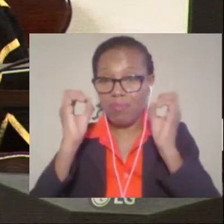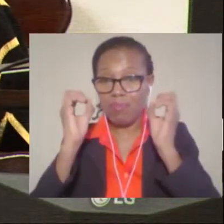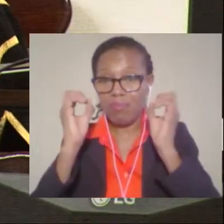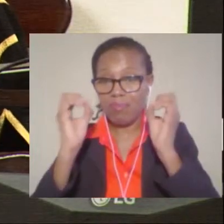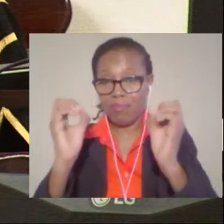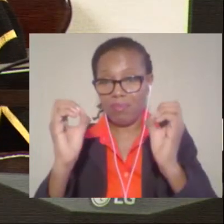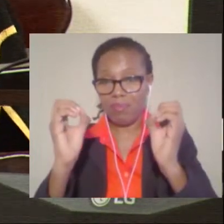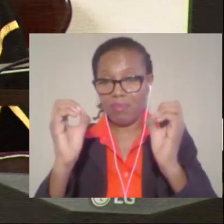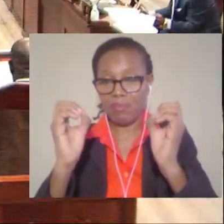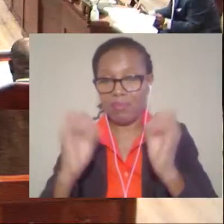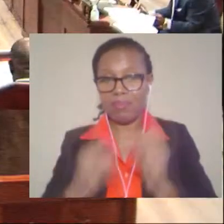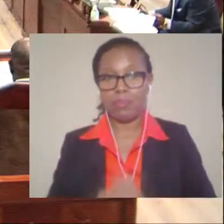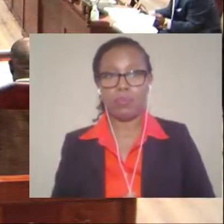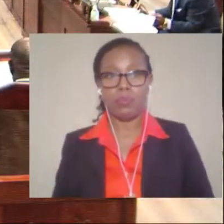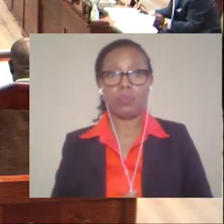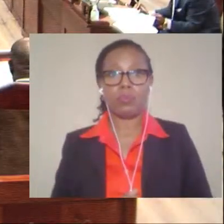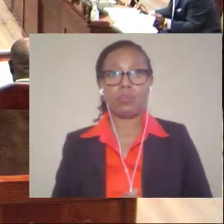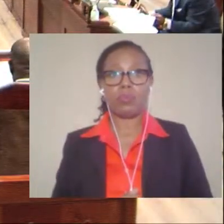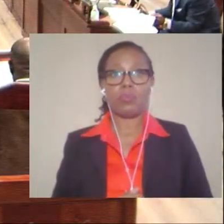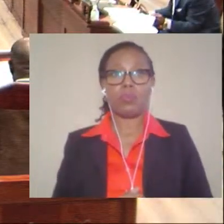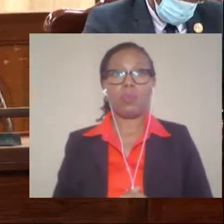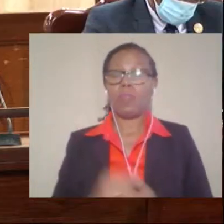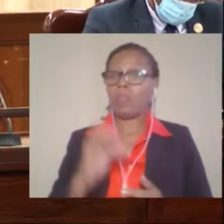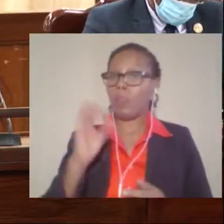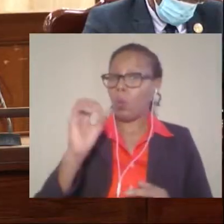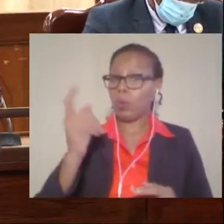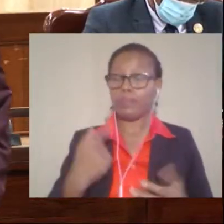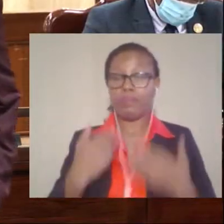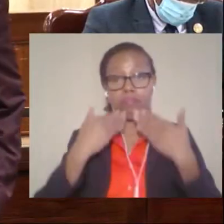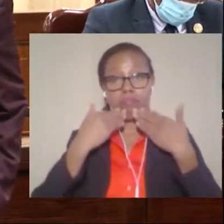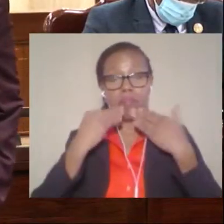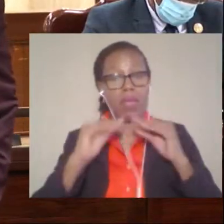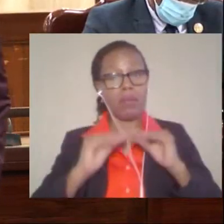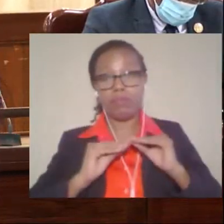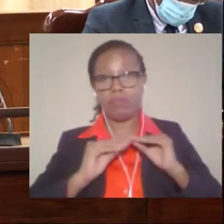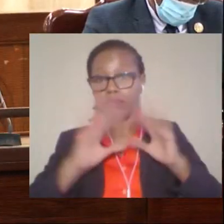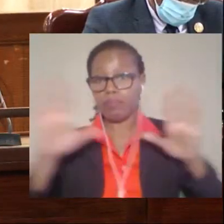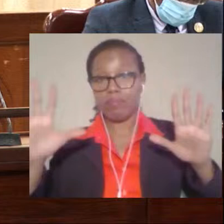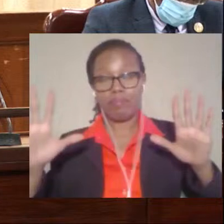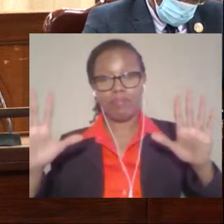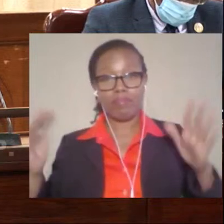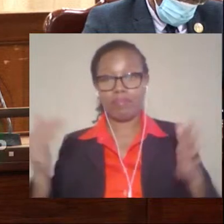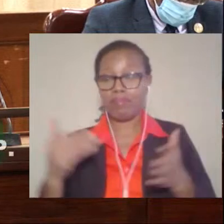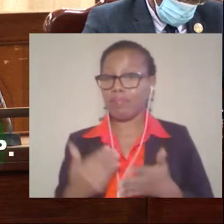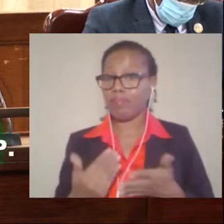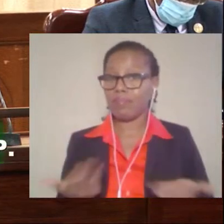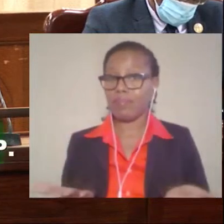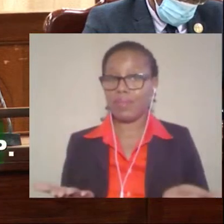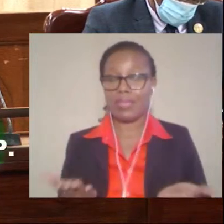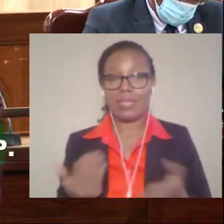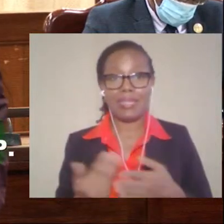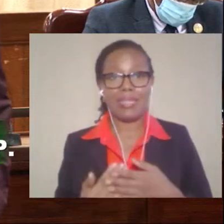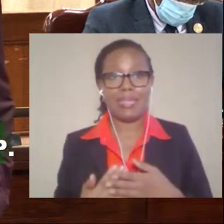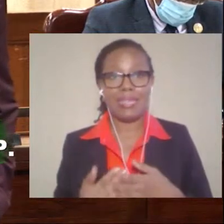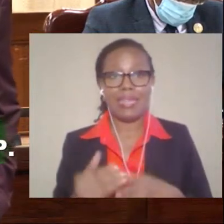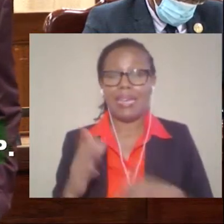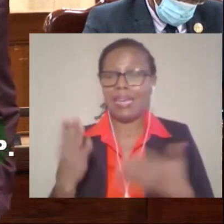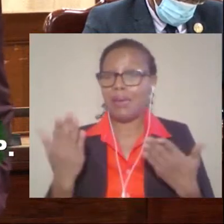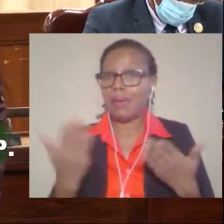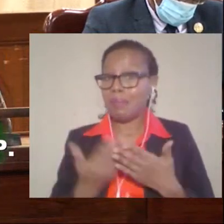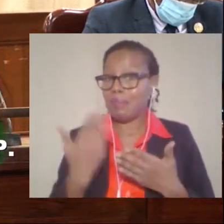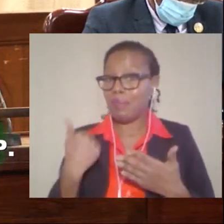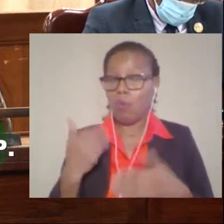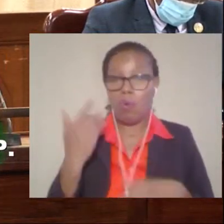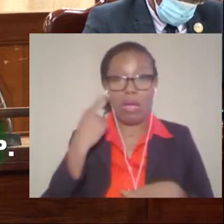All right, well, thank you for that clarification again, Mr. Speaker. I thought I heard the CEO said two licenses have been